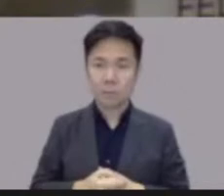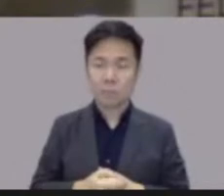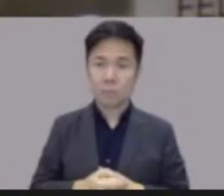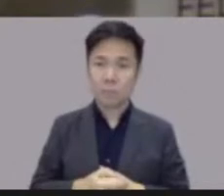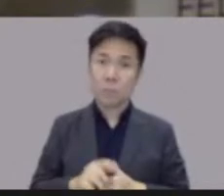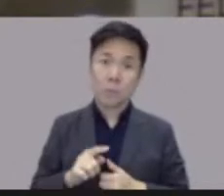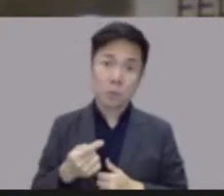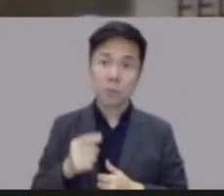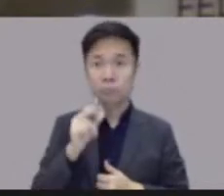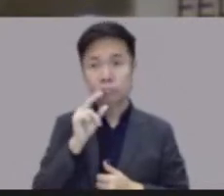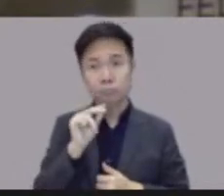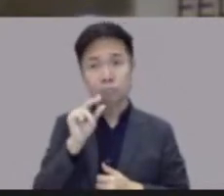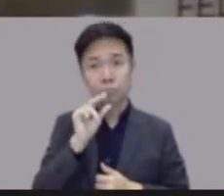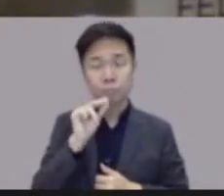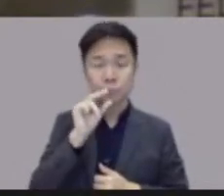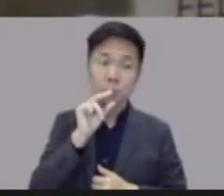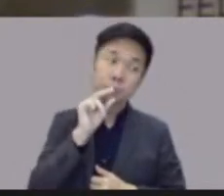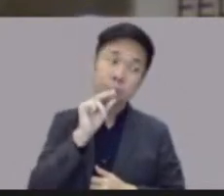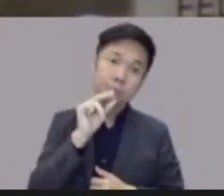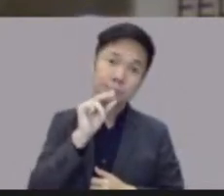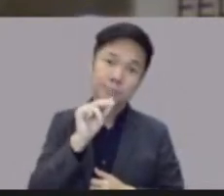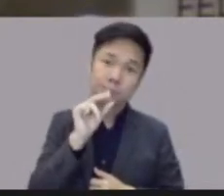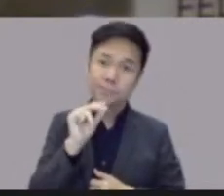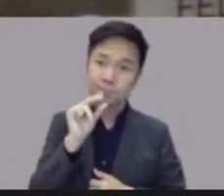needles known as uh